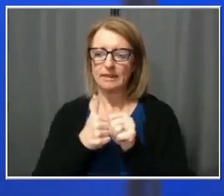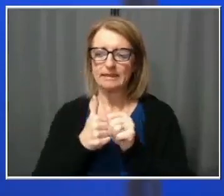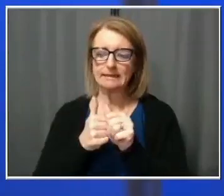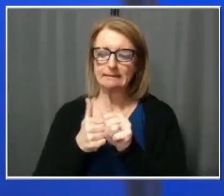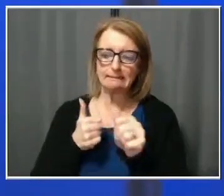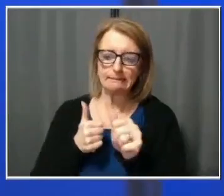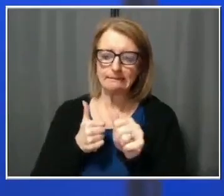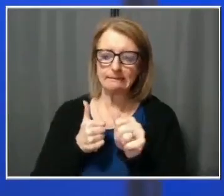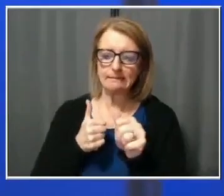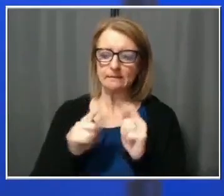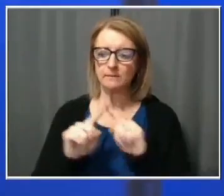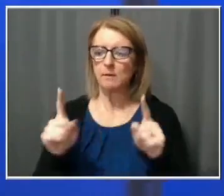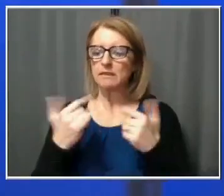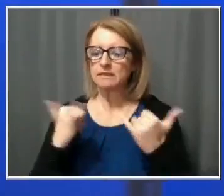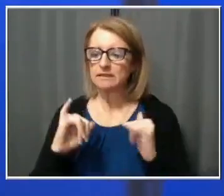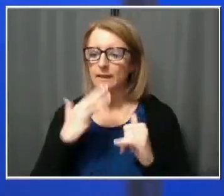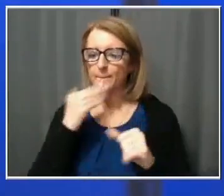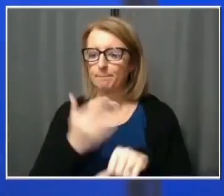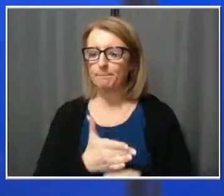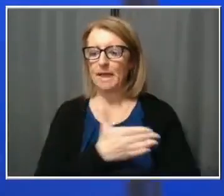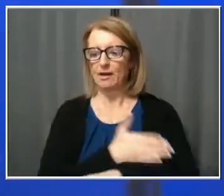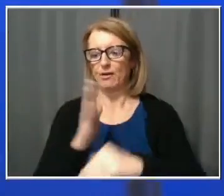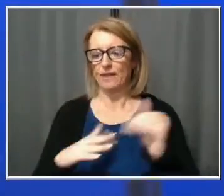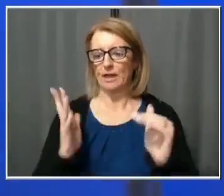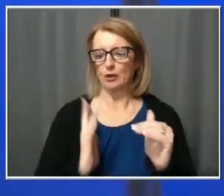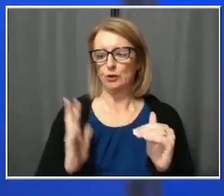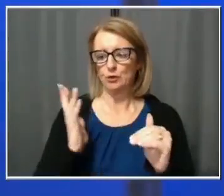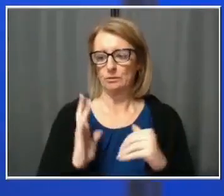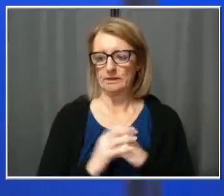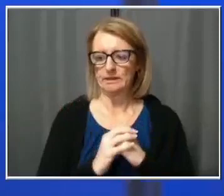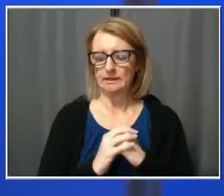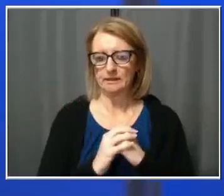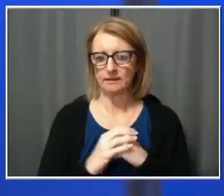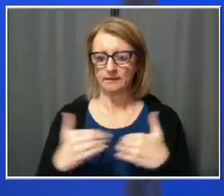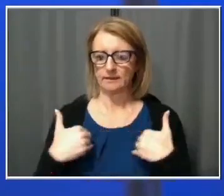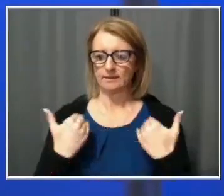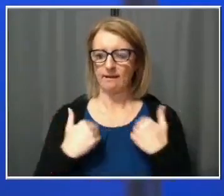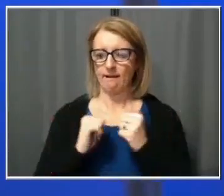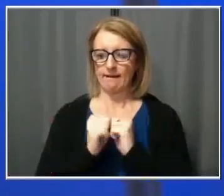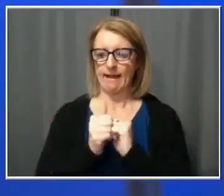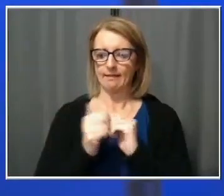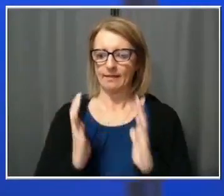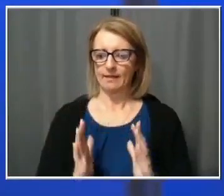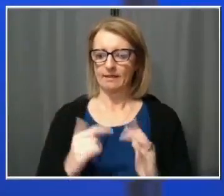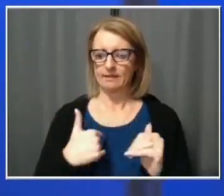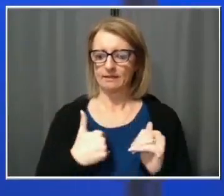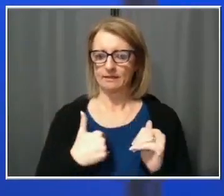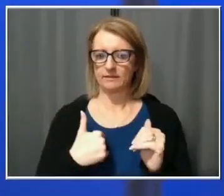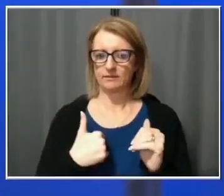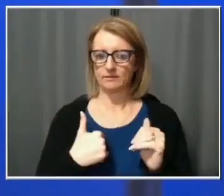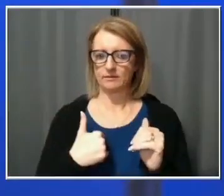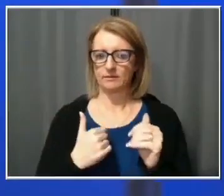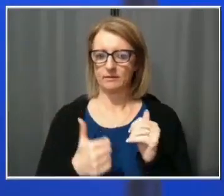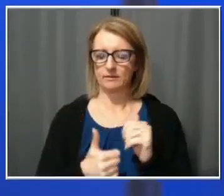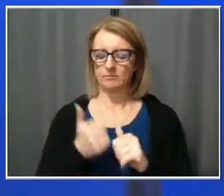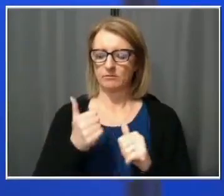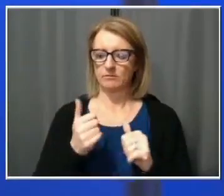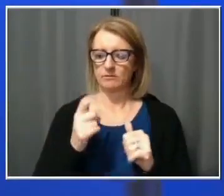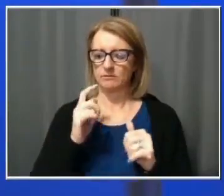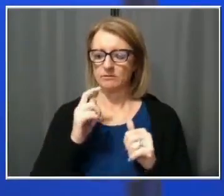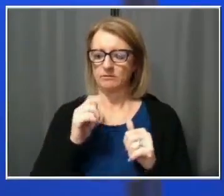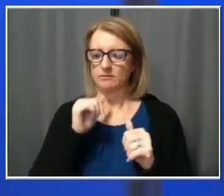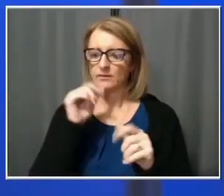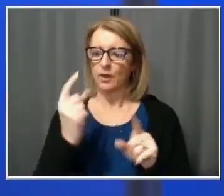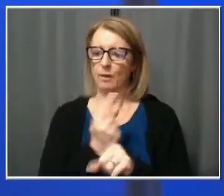but it's so much better than what it used to be. Being a young athlete, I most certainly wasn't getting the